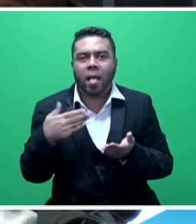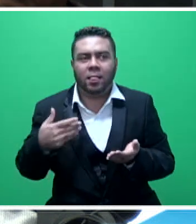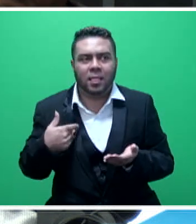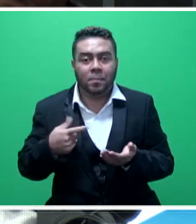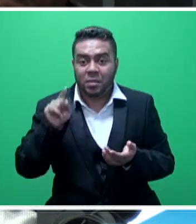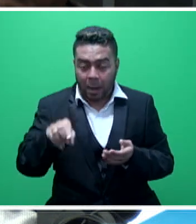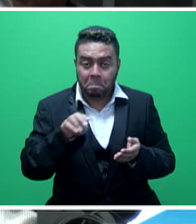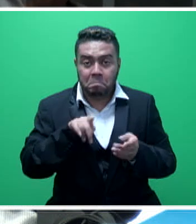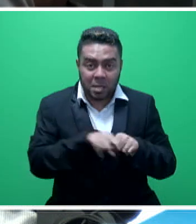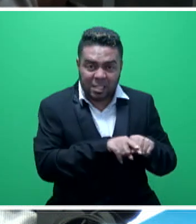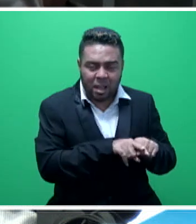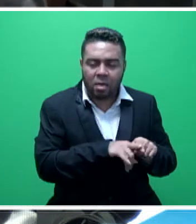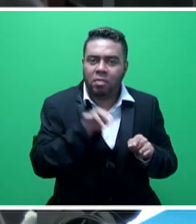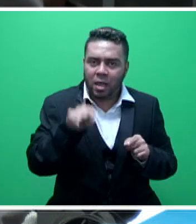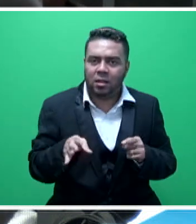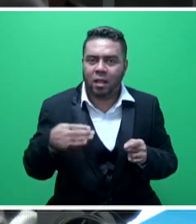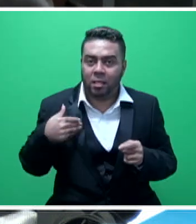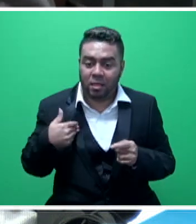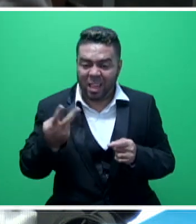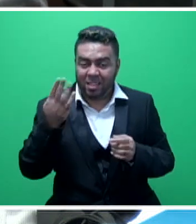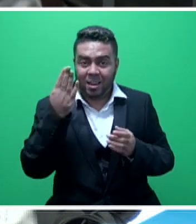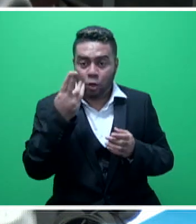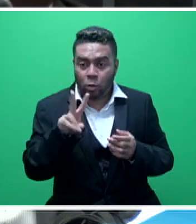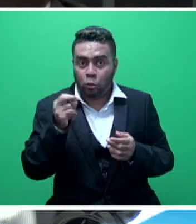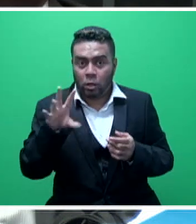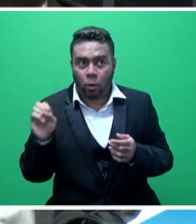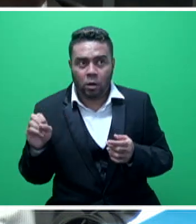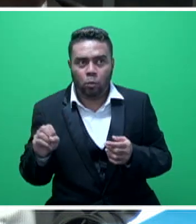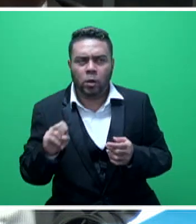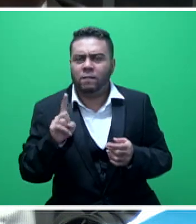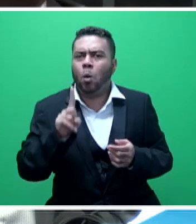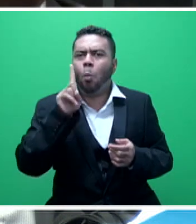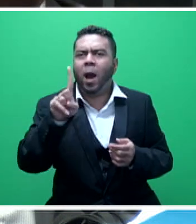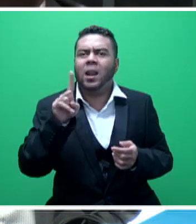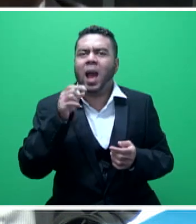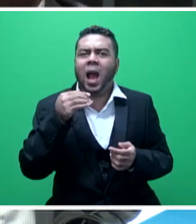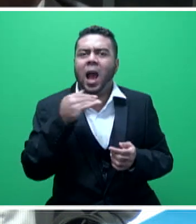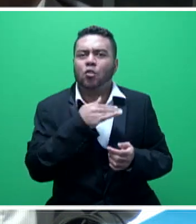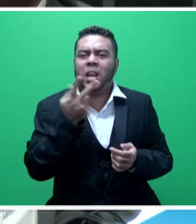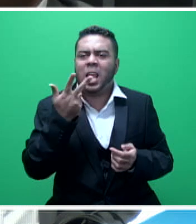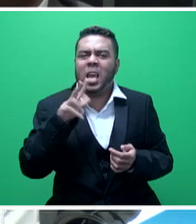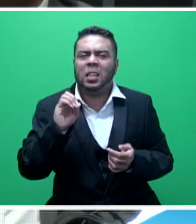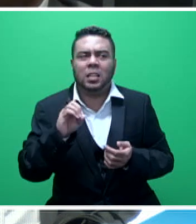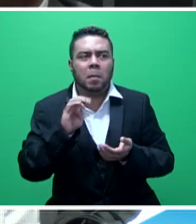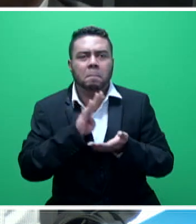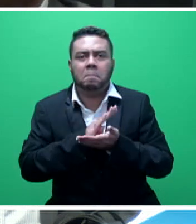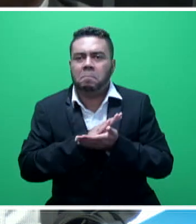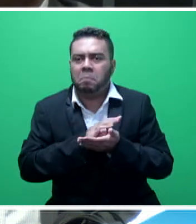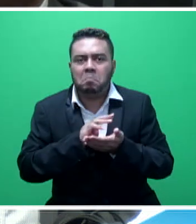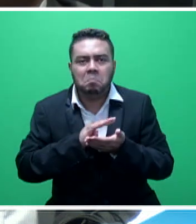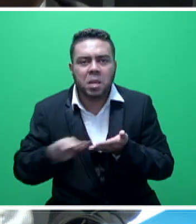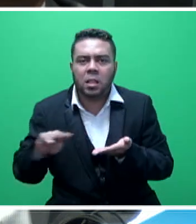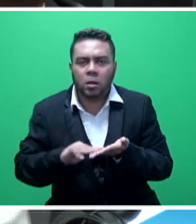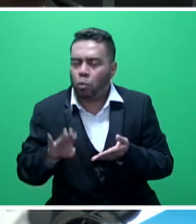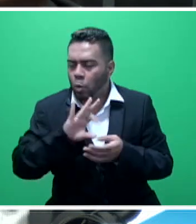that the Ministry of Health in this next 2021 budget will only have 180 million. We will not be able to